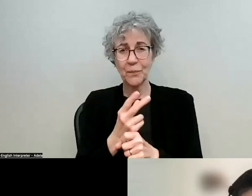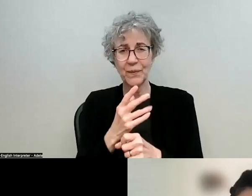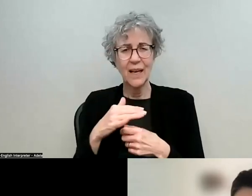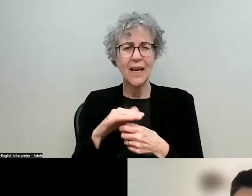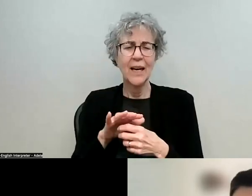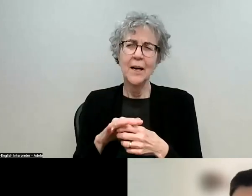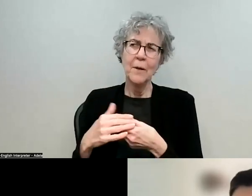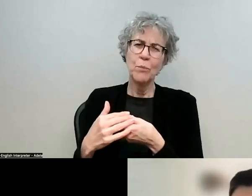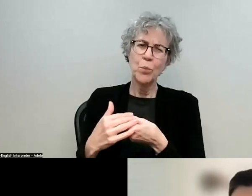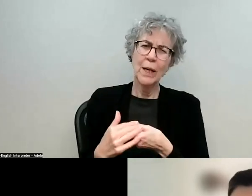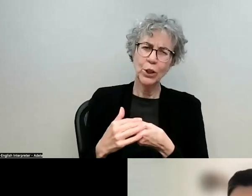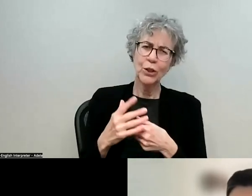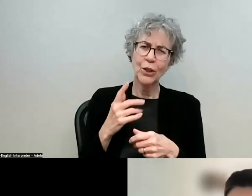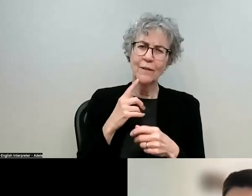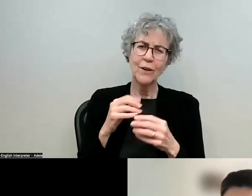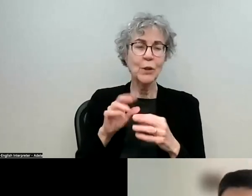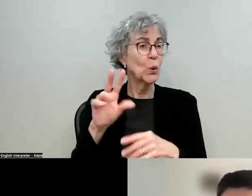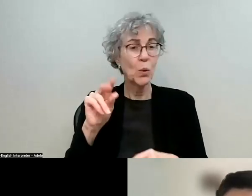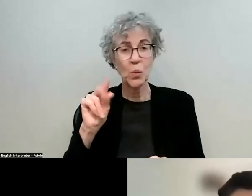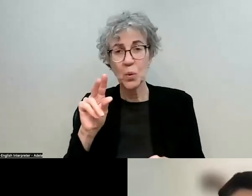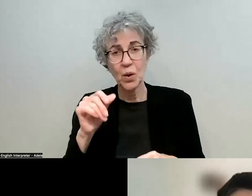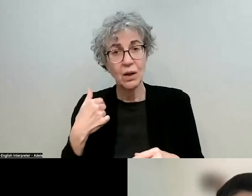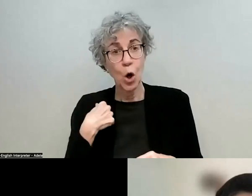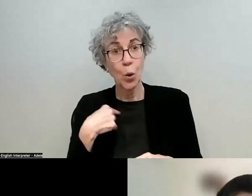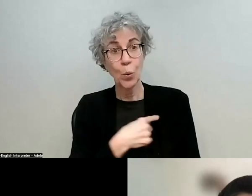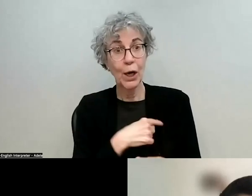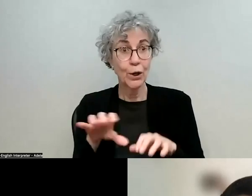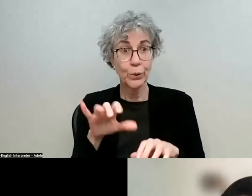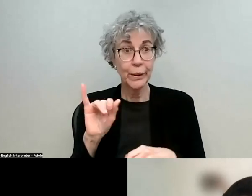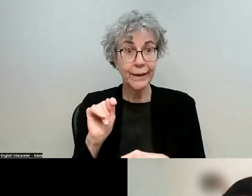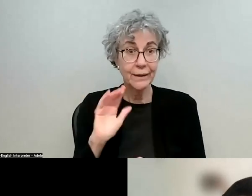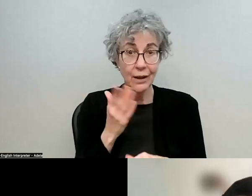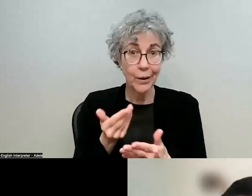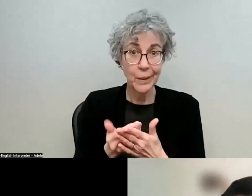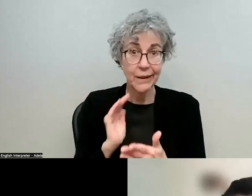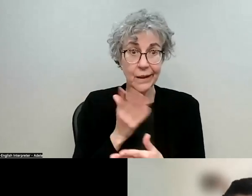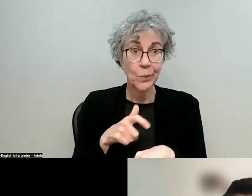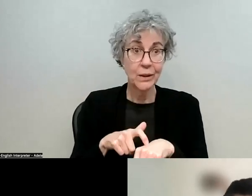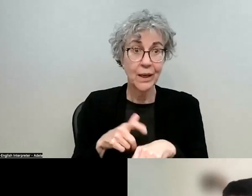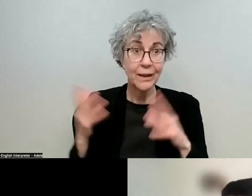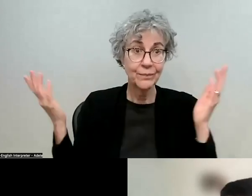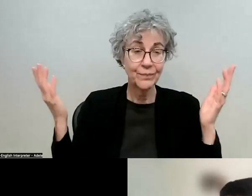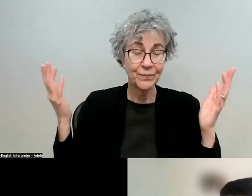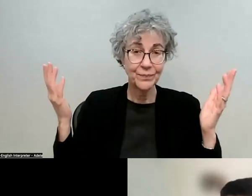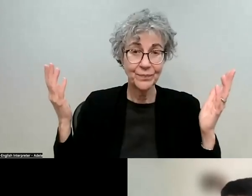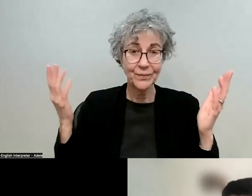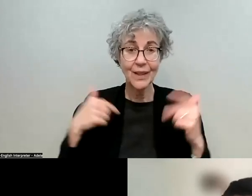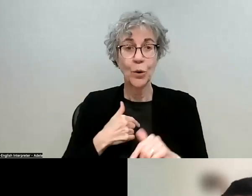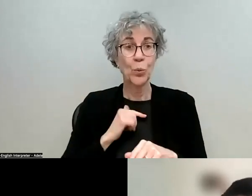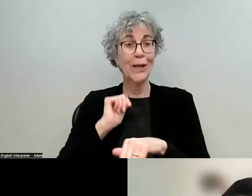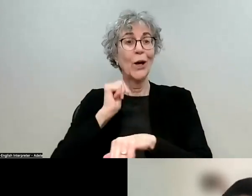pressure? I would say no. The nice thing about these things is we're doing it. It's our money, it's our time. We're sort of setting parameters.